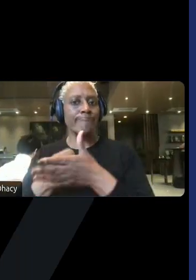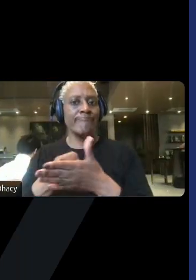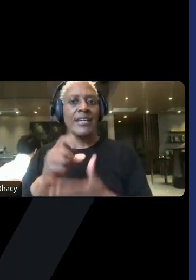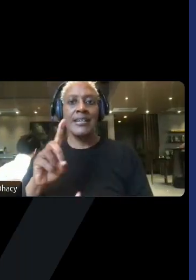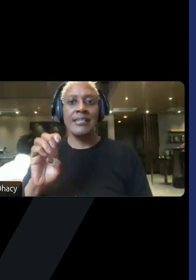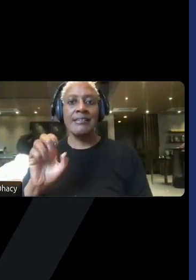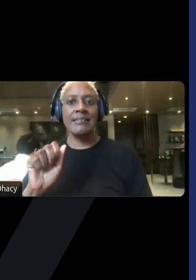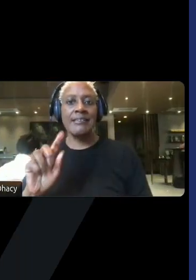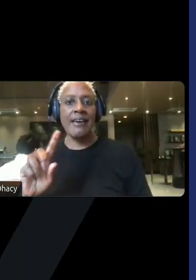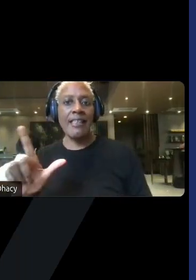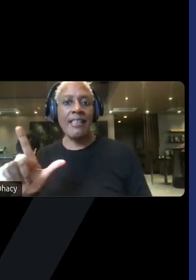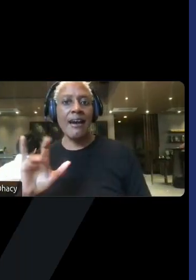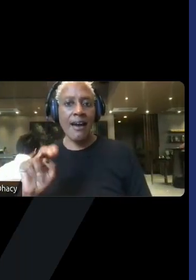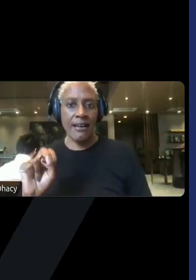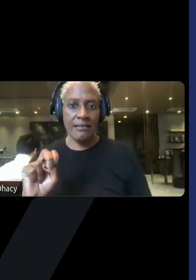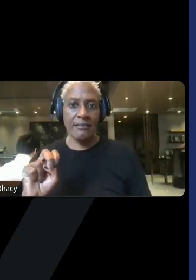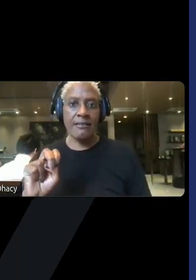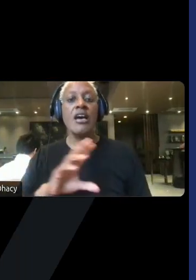of 2026.